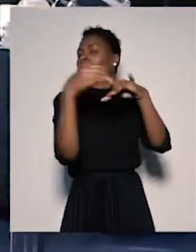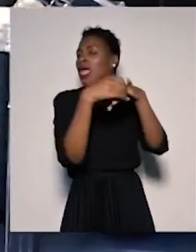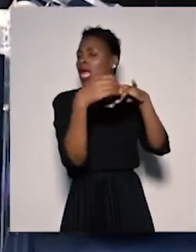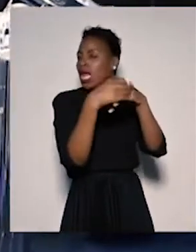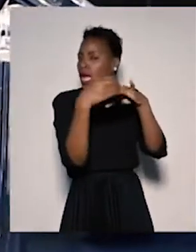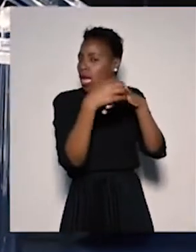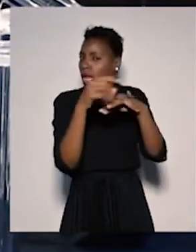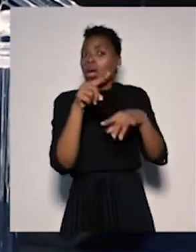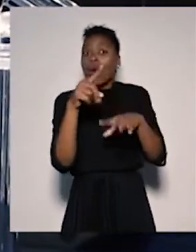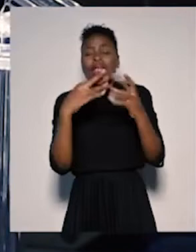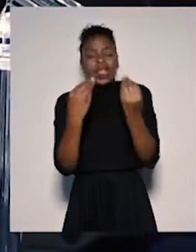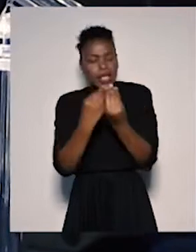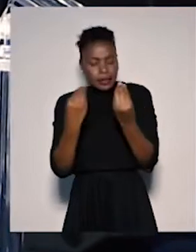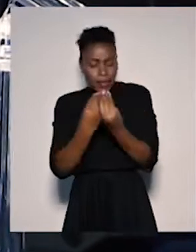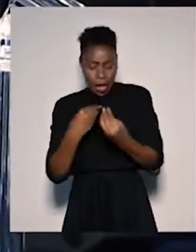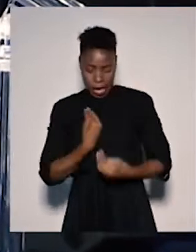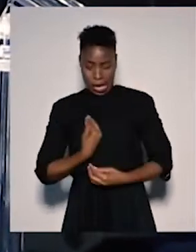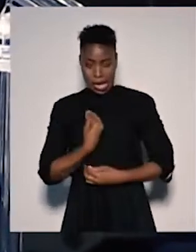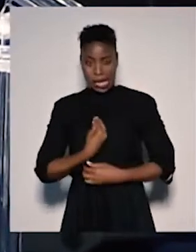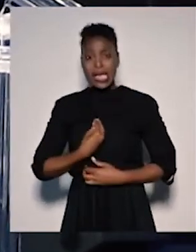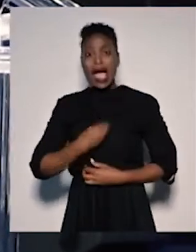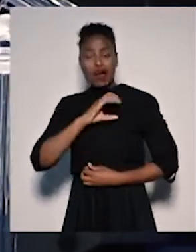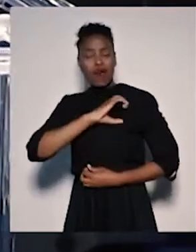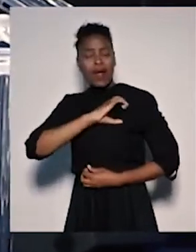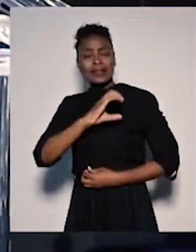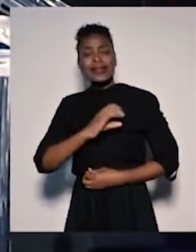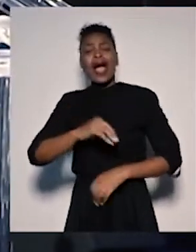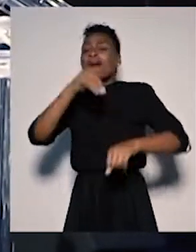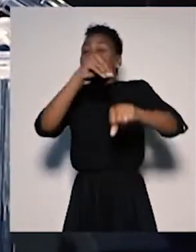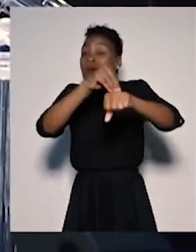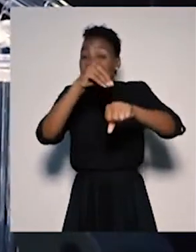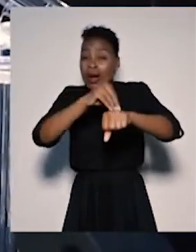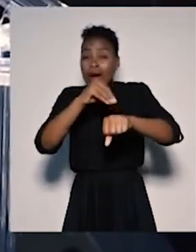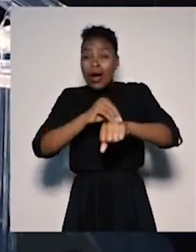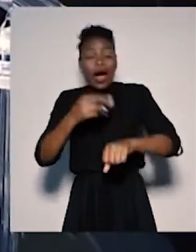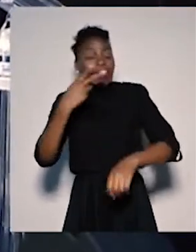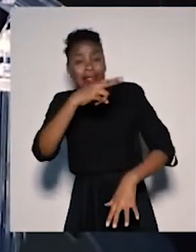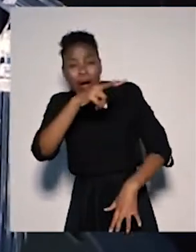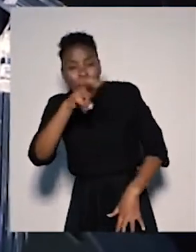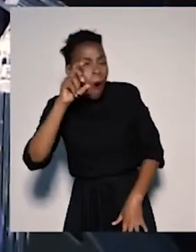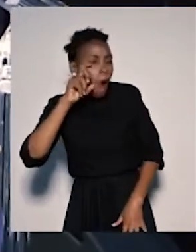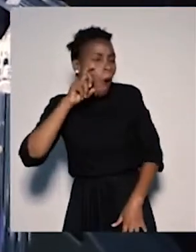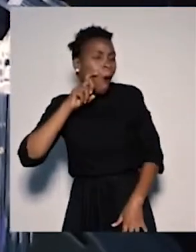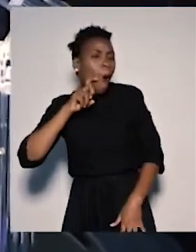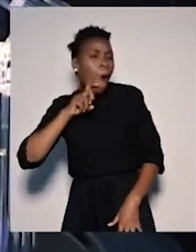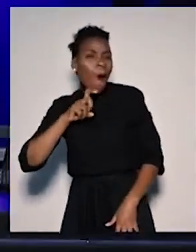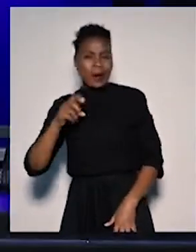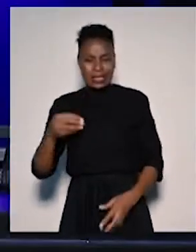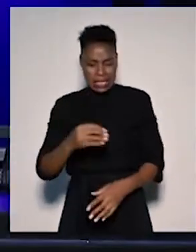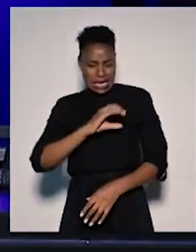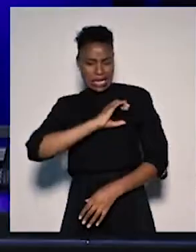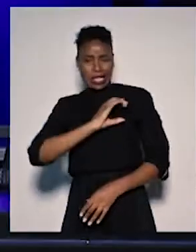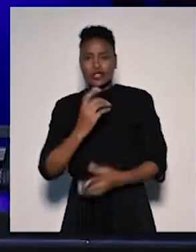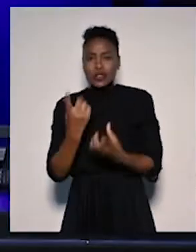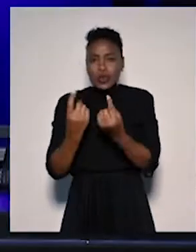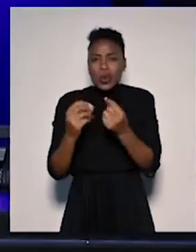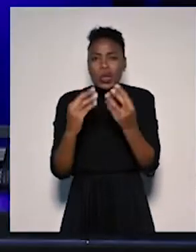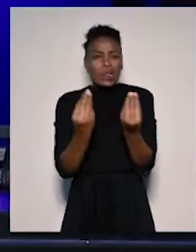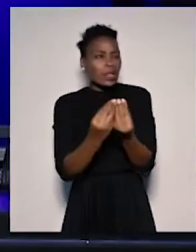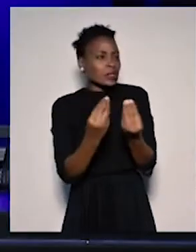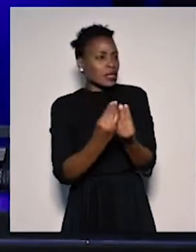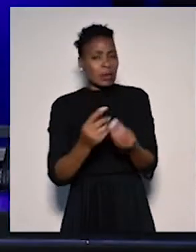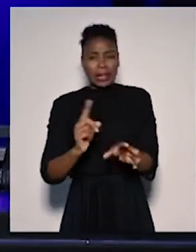That's one of the things as a young Christian that always used to be a problem to me. I would see older Christians doing things that I didn't have